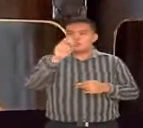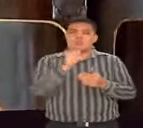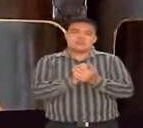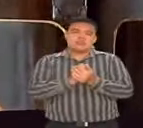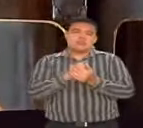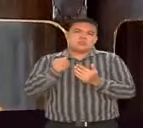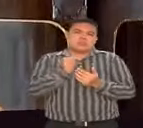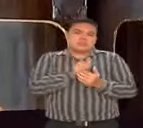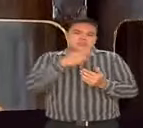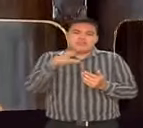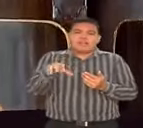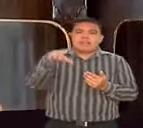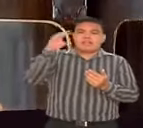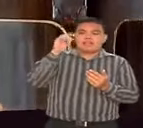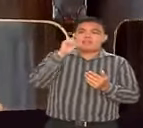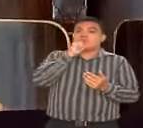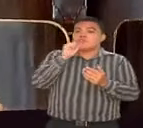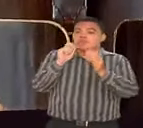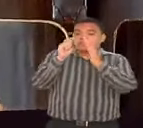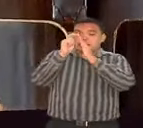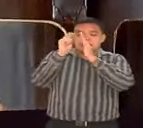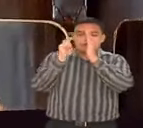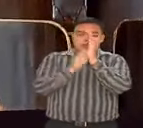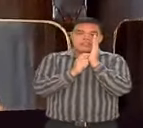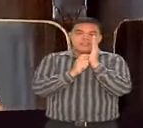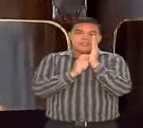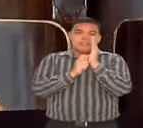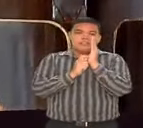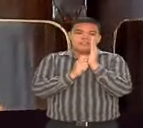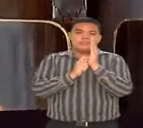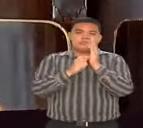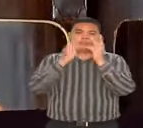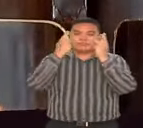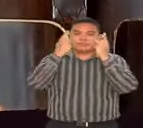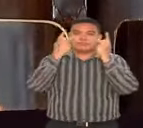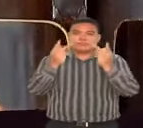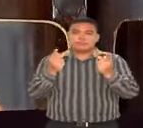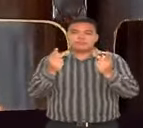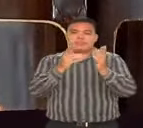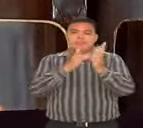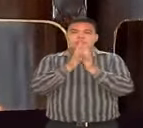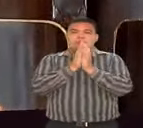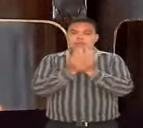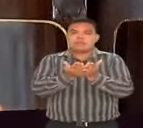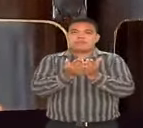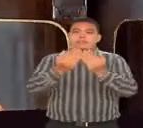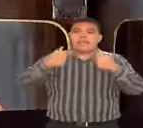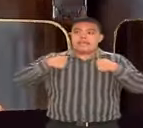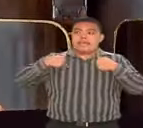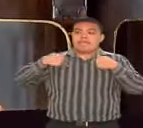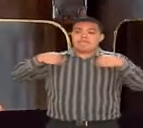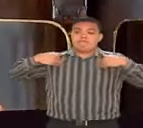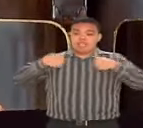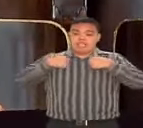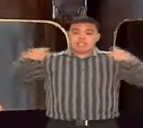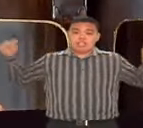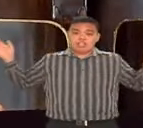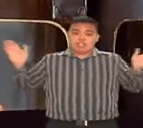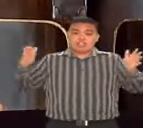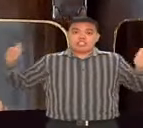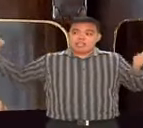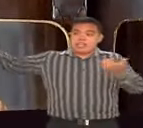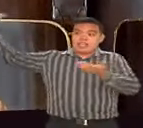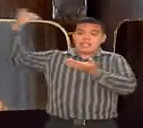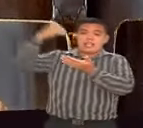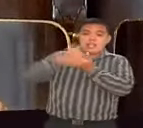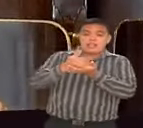find the Old Testament record of his story. Let's look at this one verse, and the Bible says, "And there came an angel of the Lord